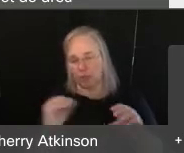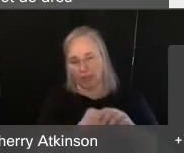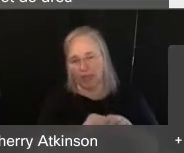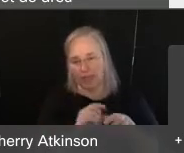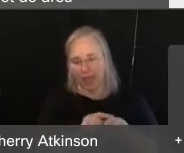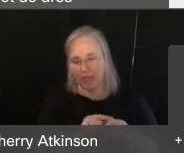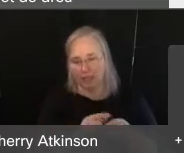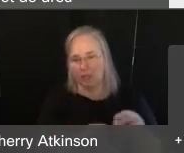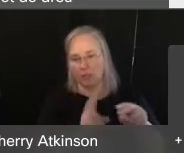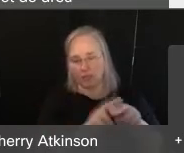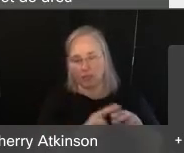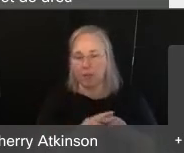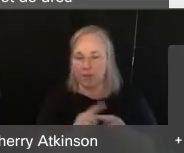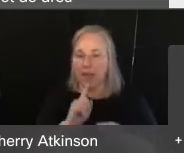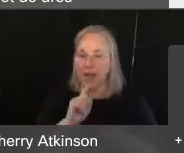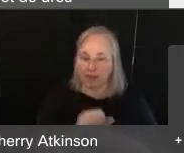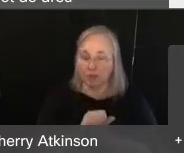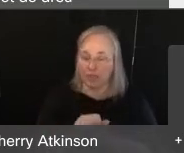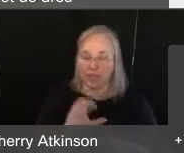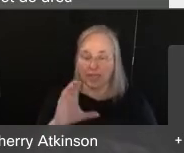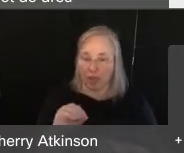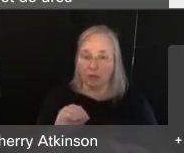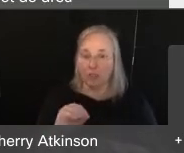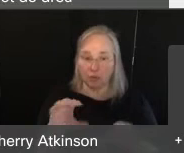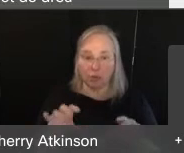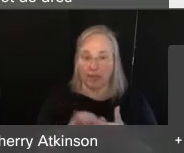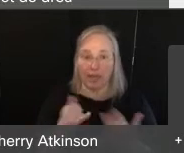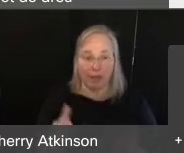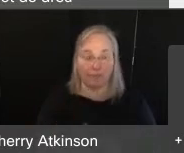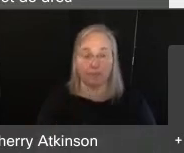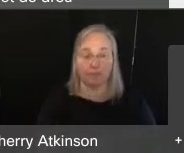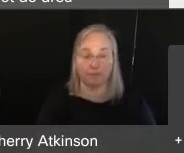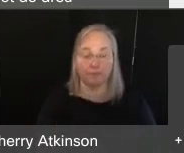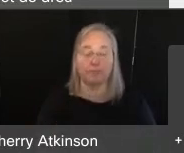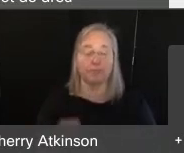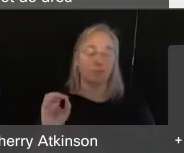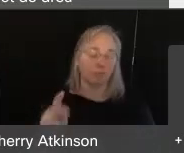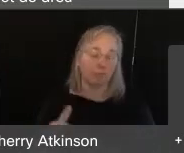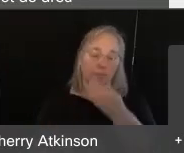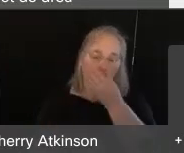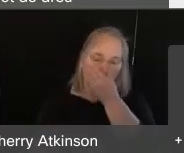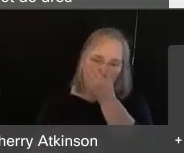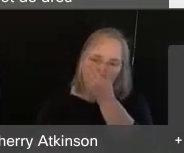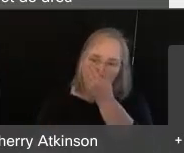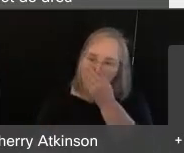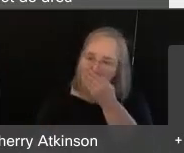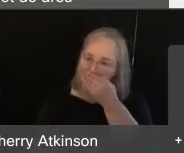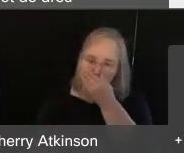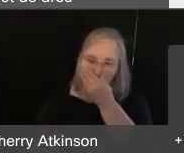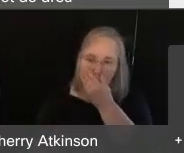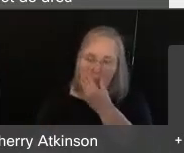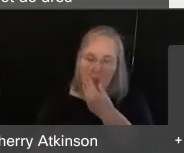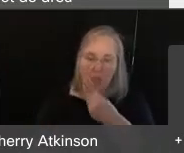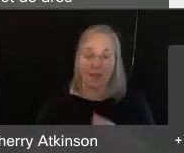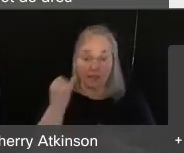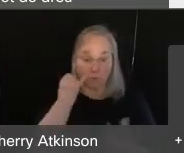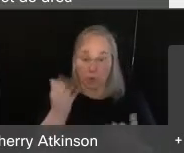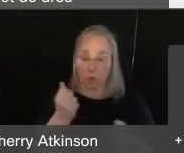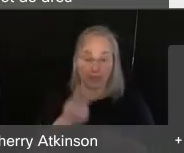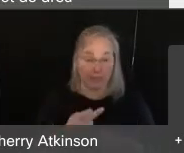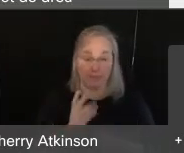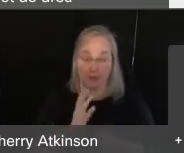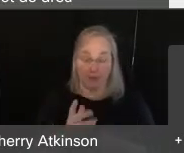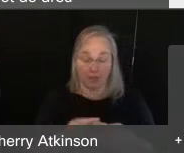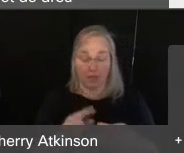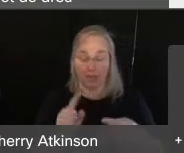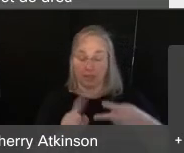doing that now. Okay. Yeah. Okay. All right. So if you want to keep that in the second